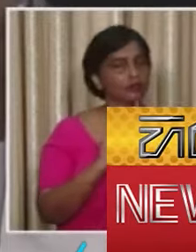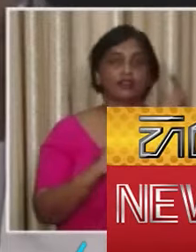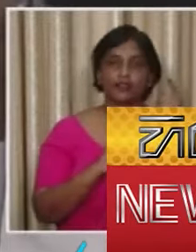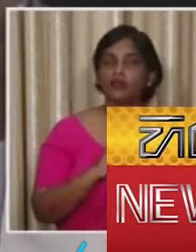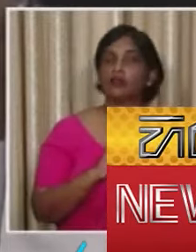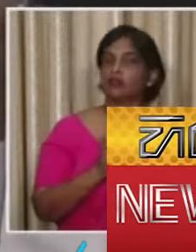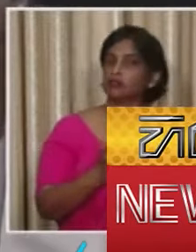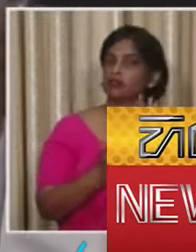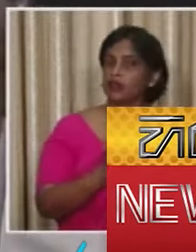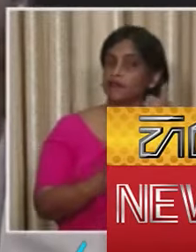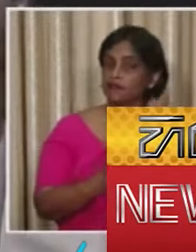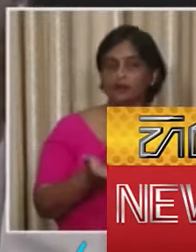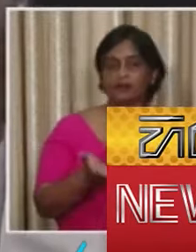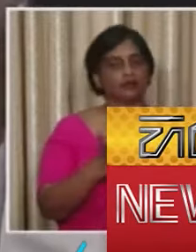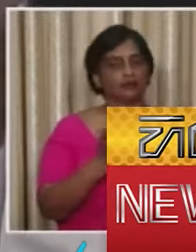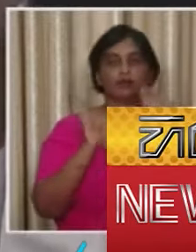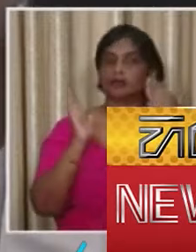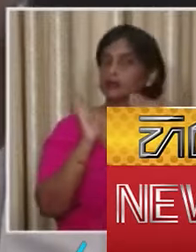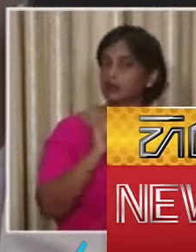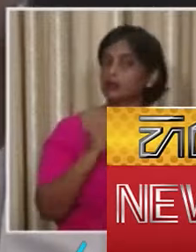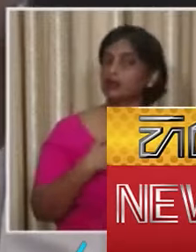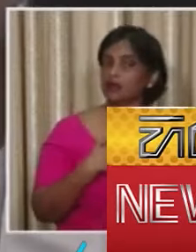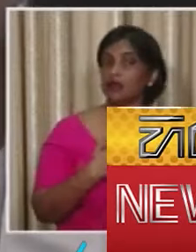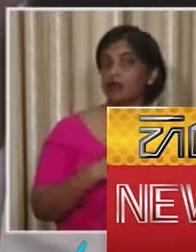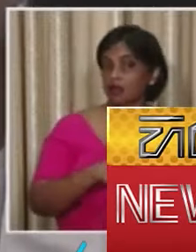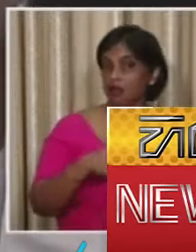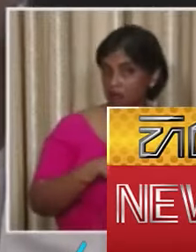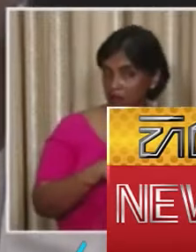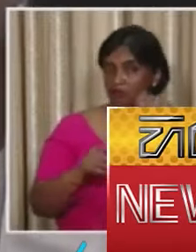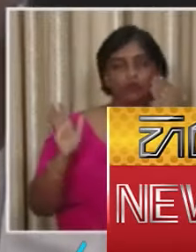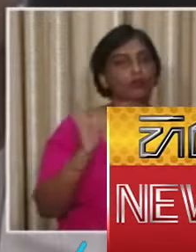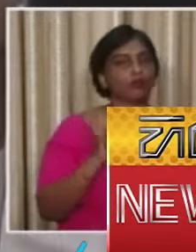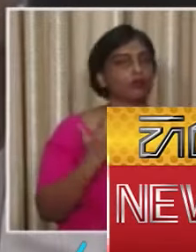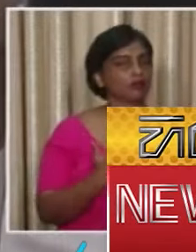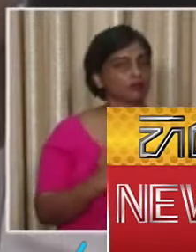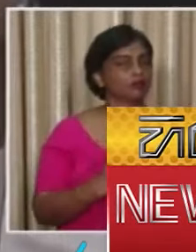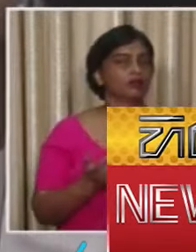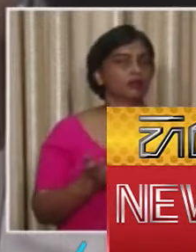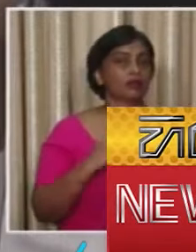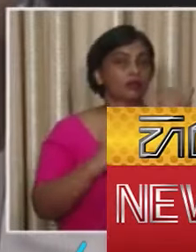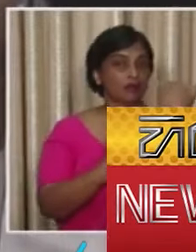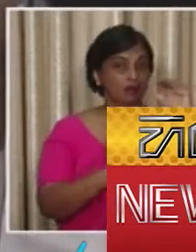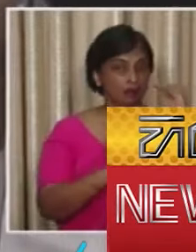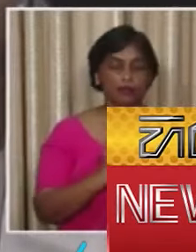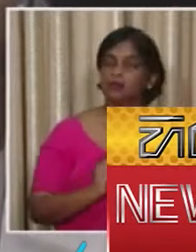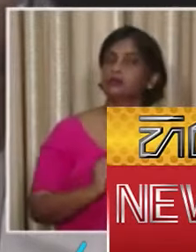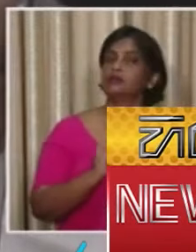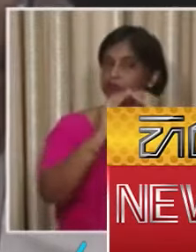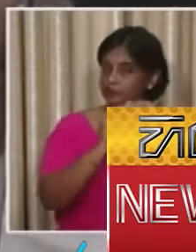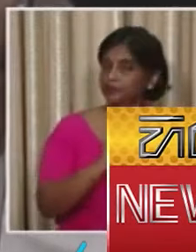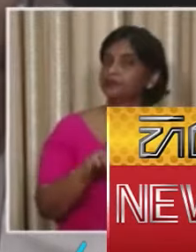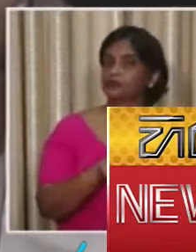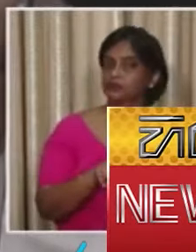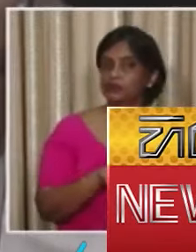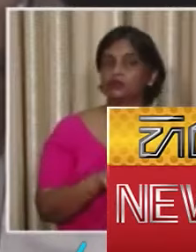factors. It provides the institutional framework to support the growth of exports and FDI in the economy. The bill also provides